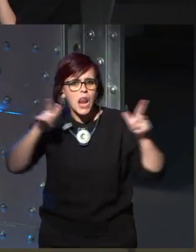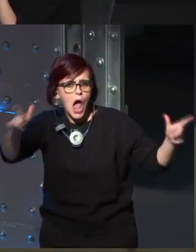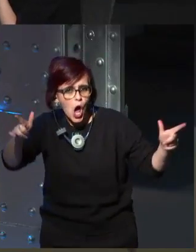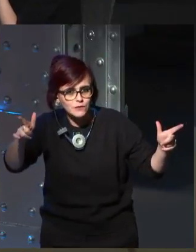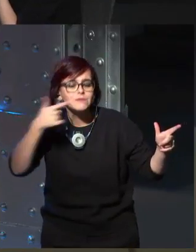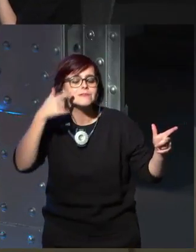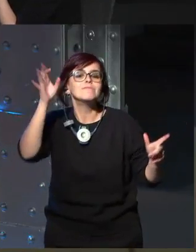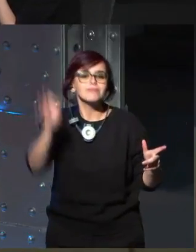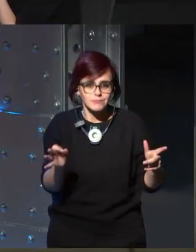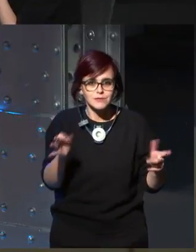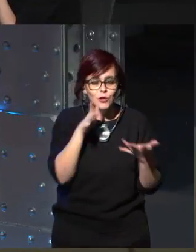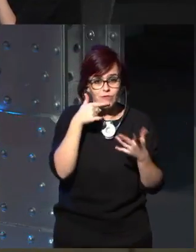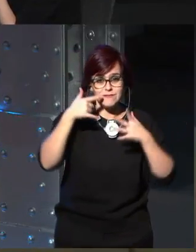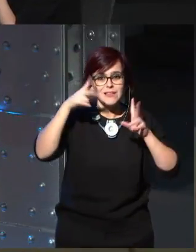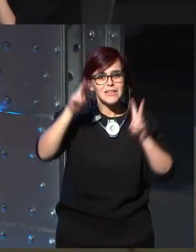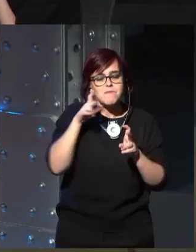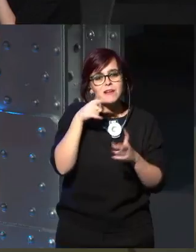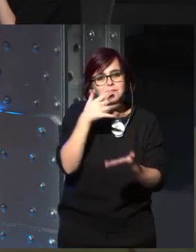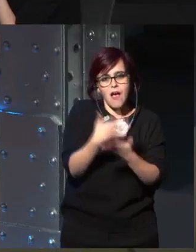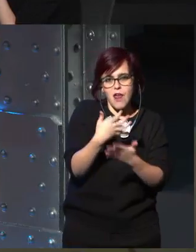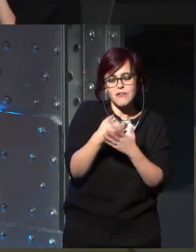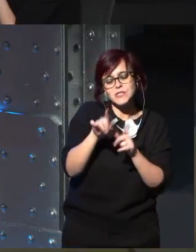think of it as something, like I said, more of an expression of ourselves.